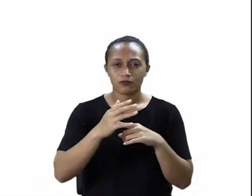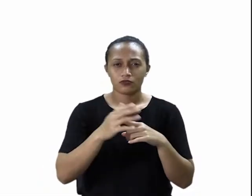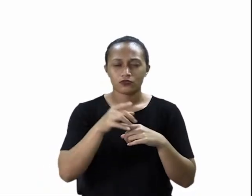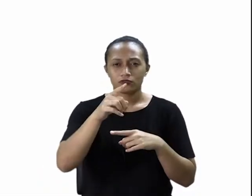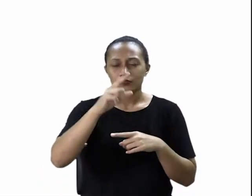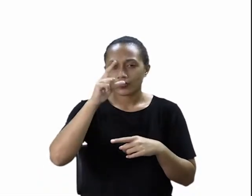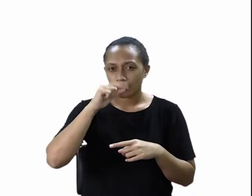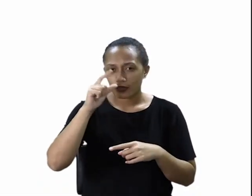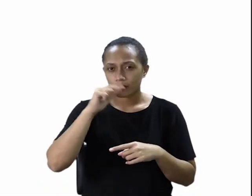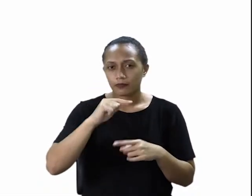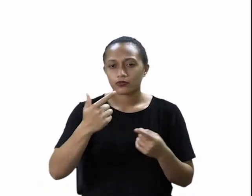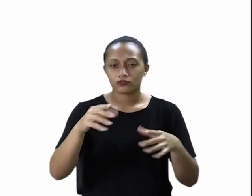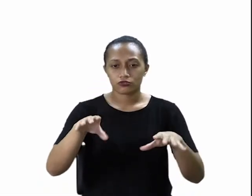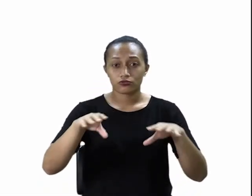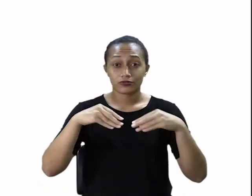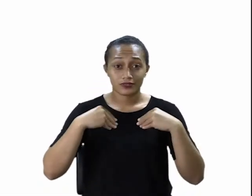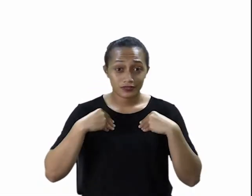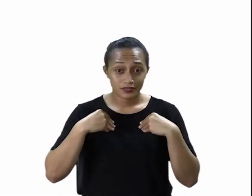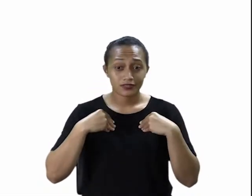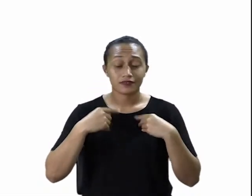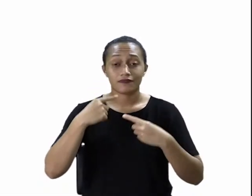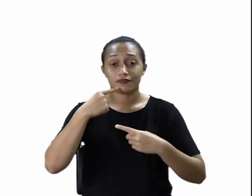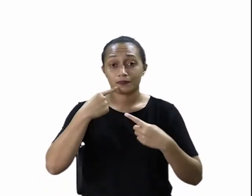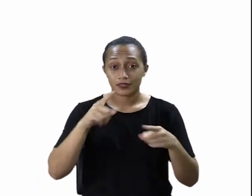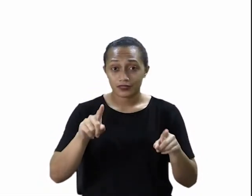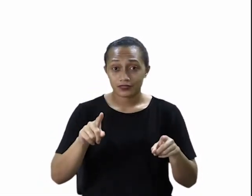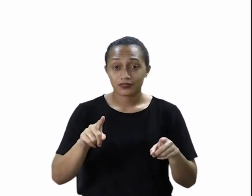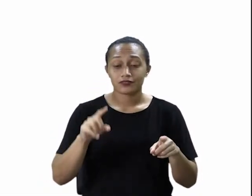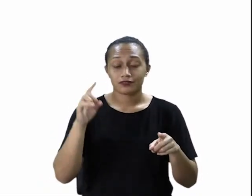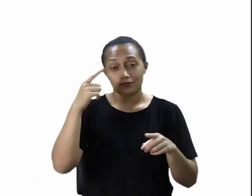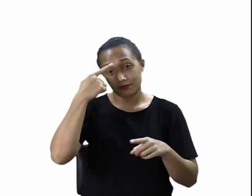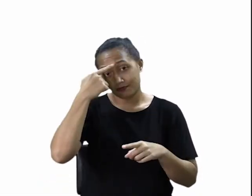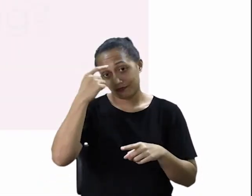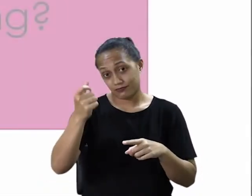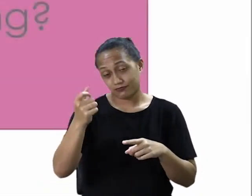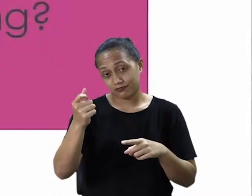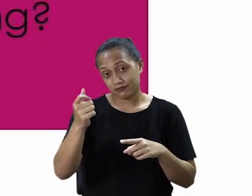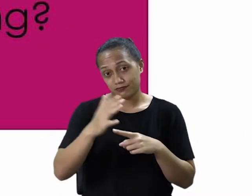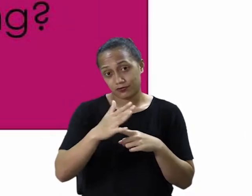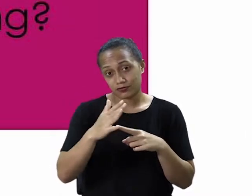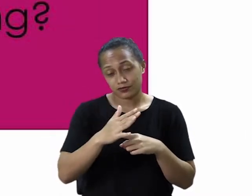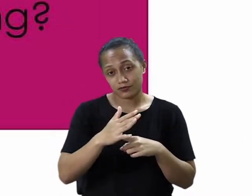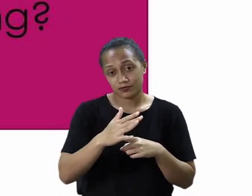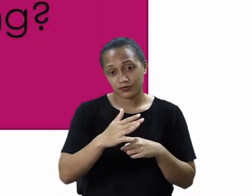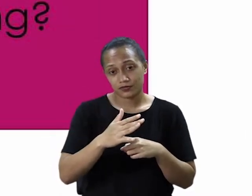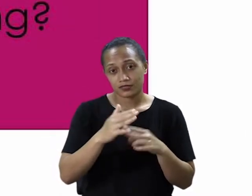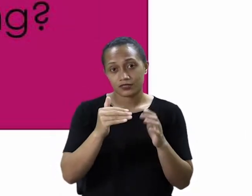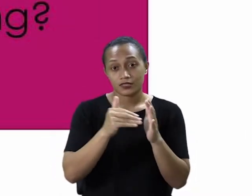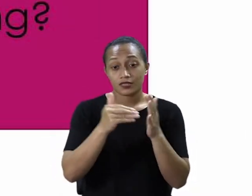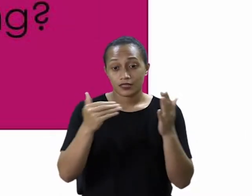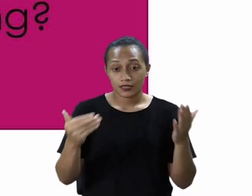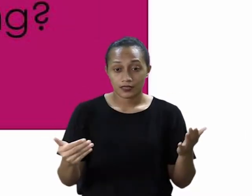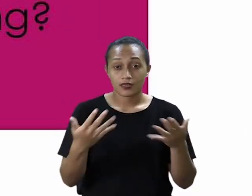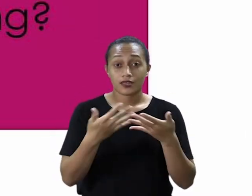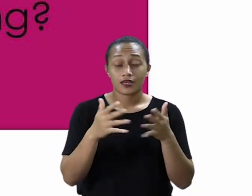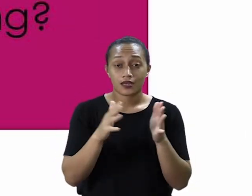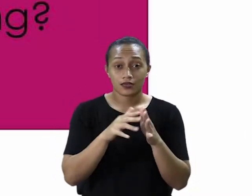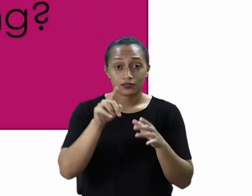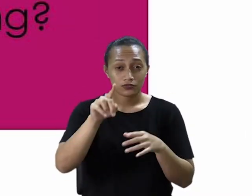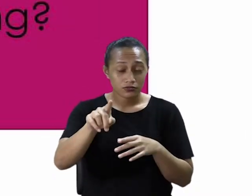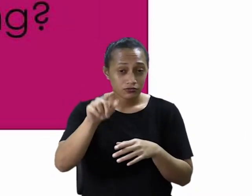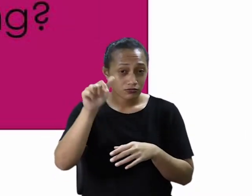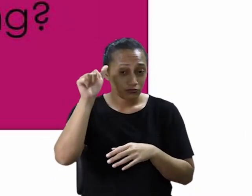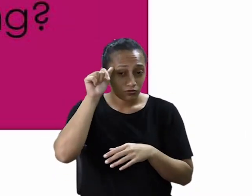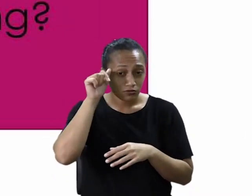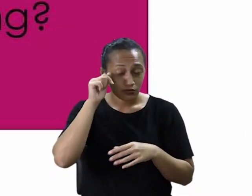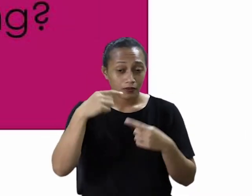we are able to receive the intended message or main idea. Now, how can we identify